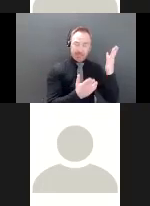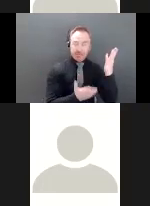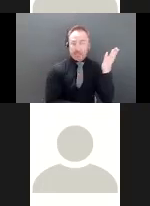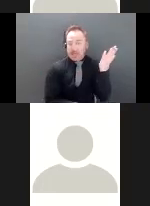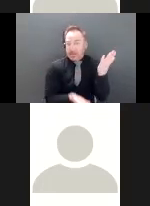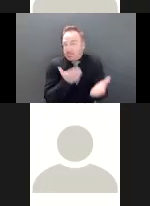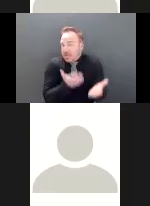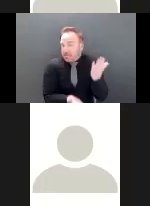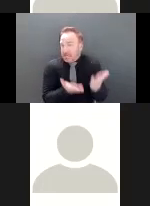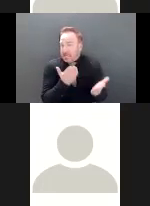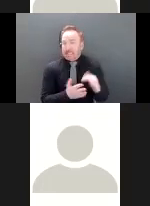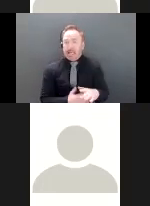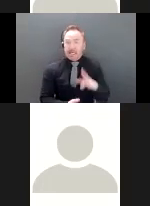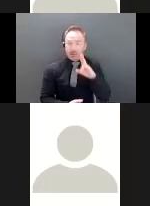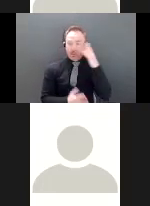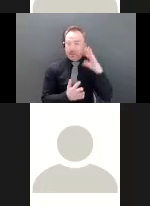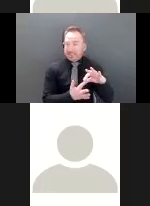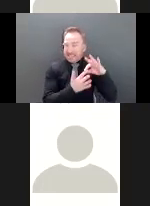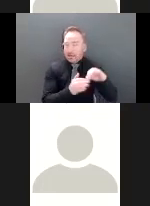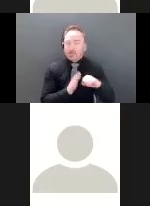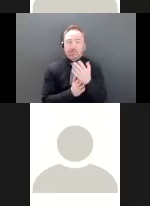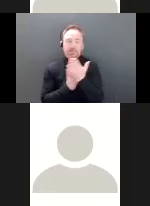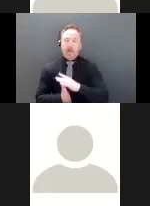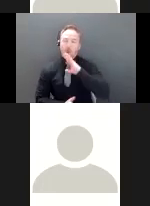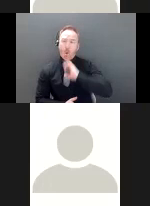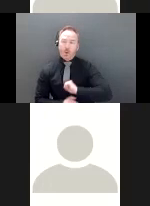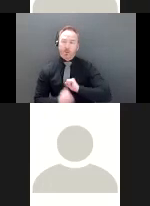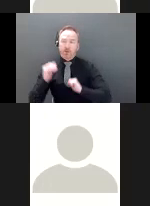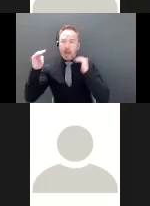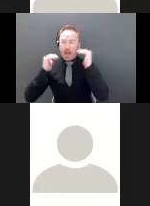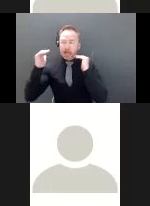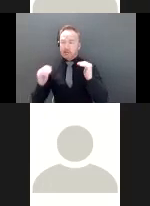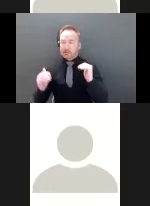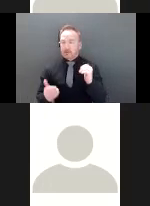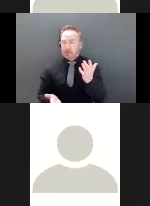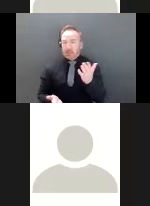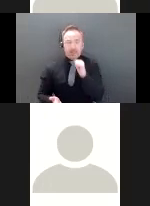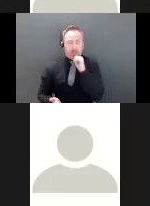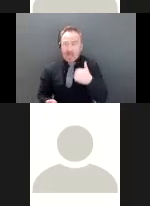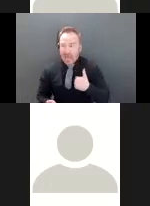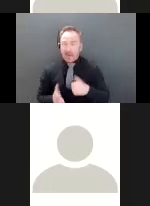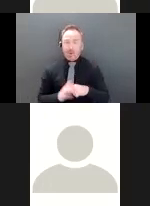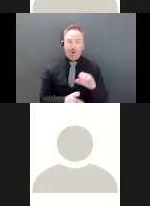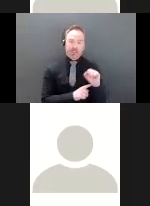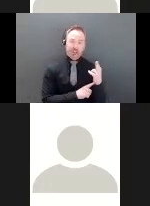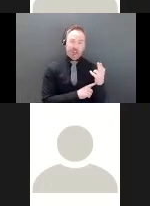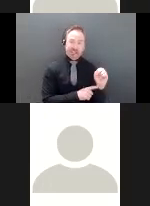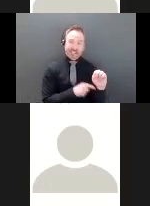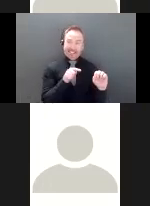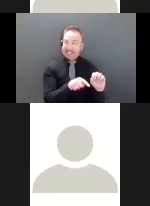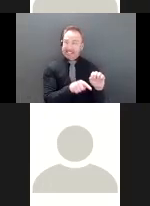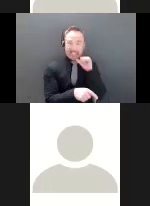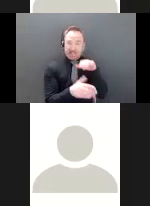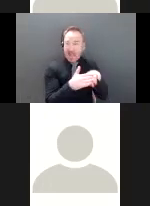but also that some older adults might not have, she might not have access. In a rural area, does